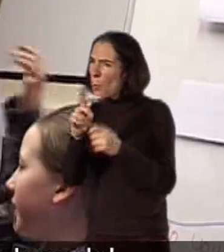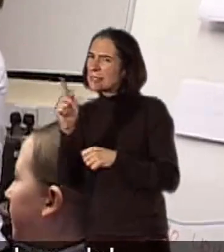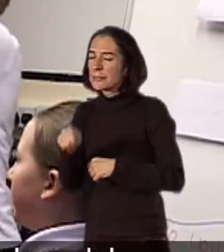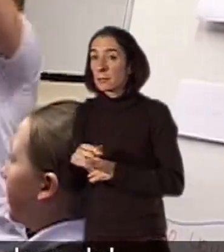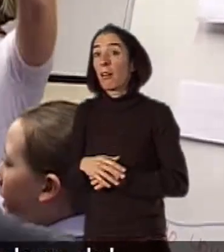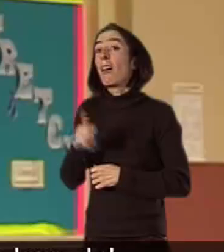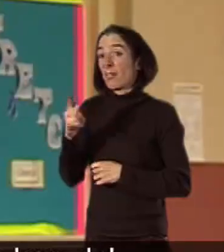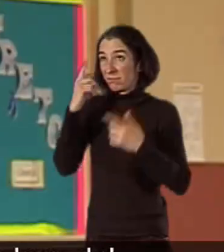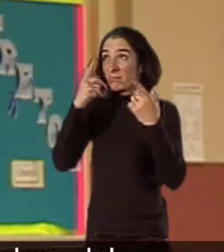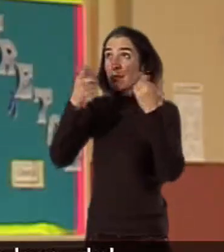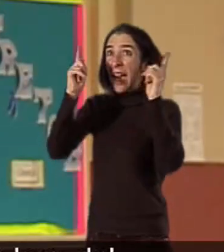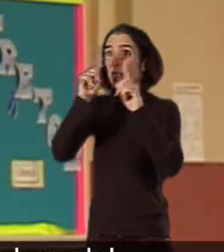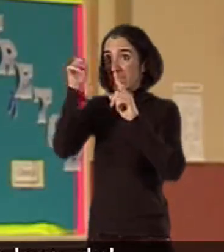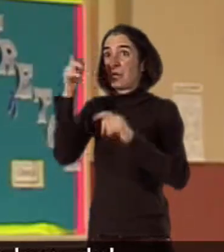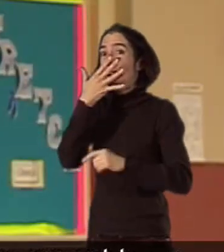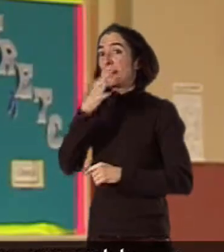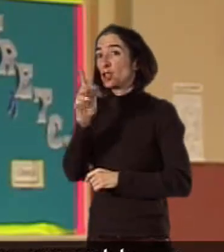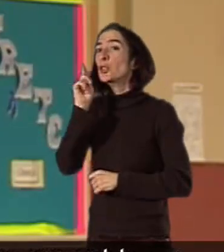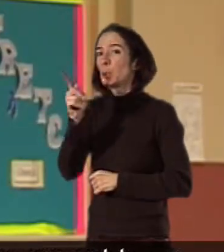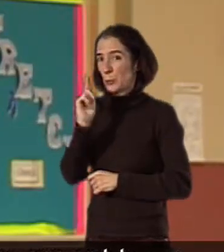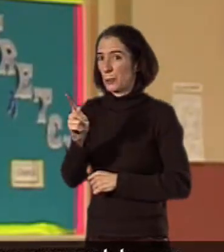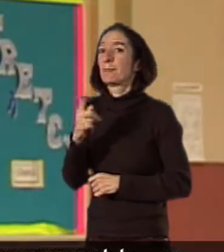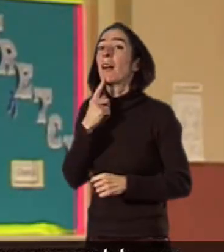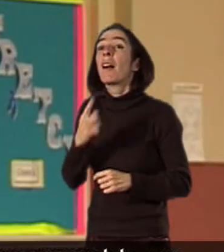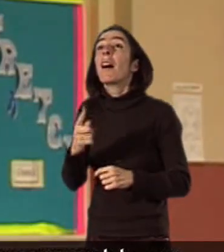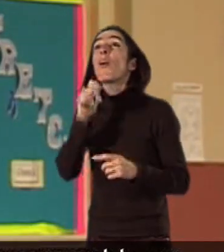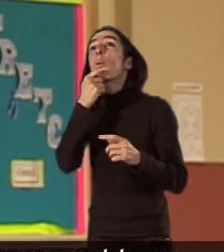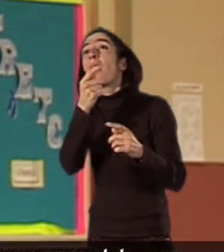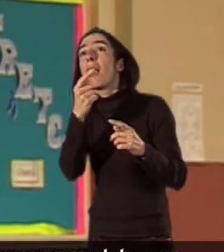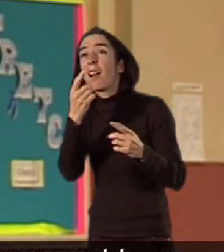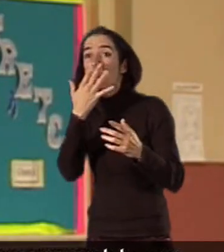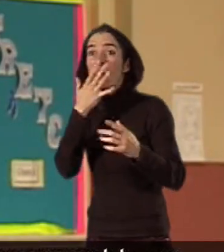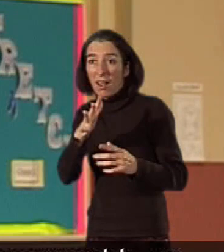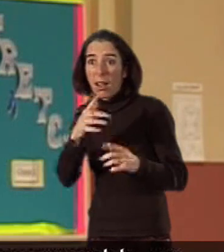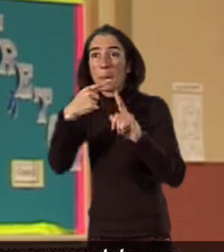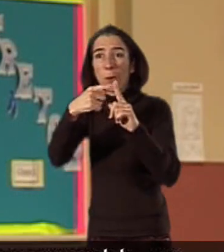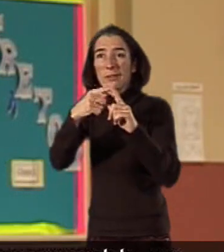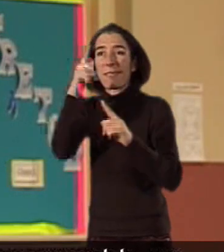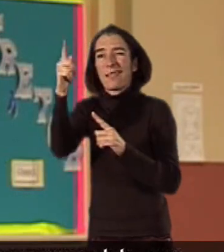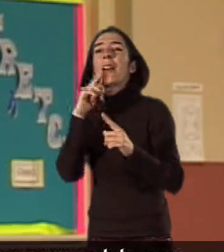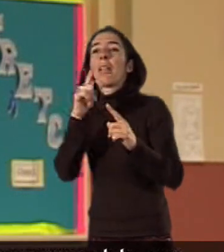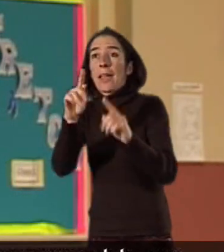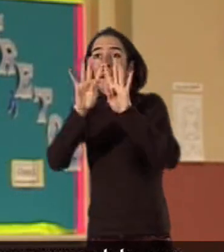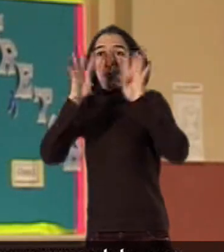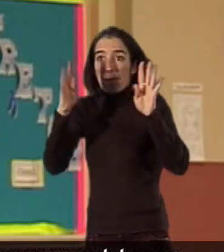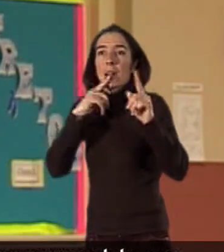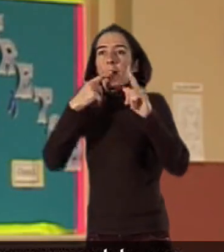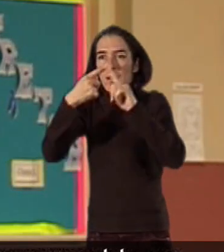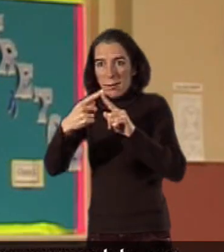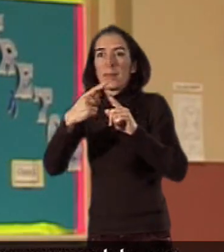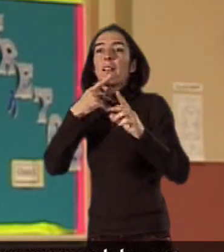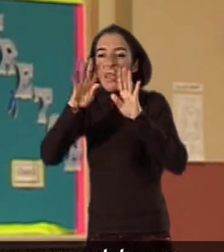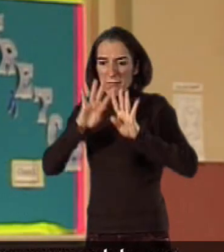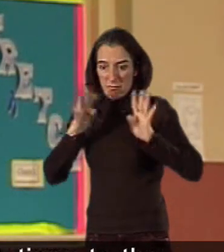can-do attitude, it tends to follow that the governors will be supportive, the senior management team will be supportive, and they will